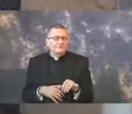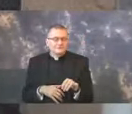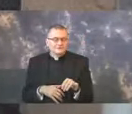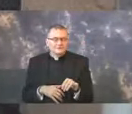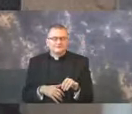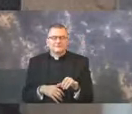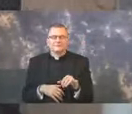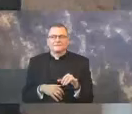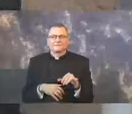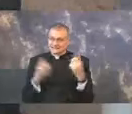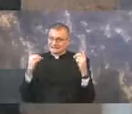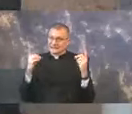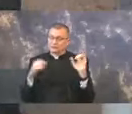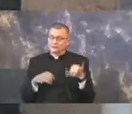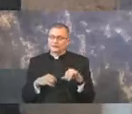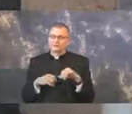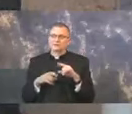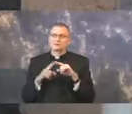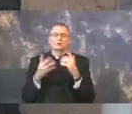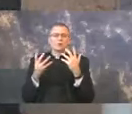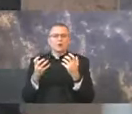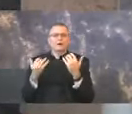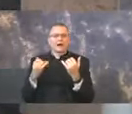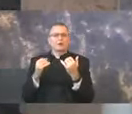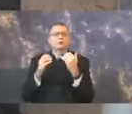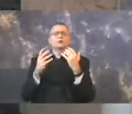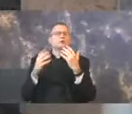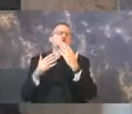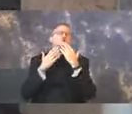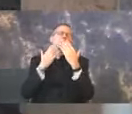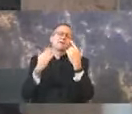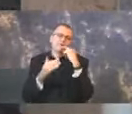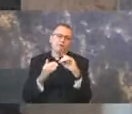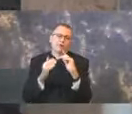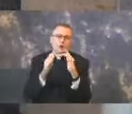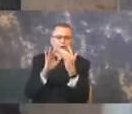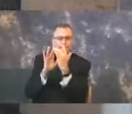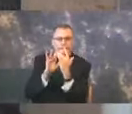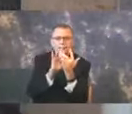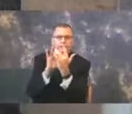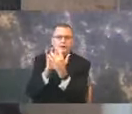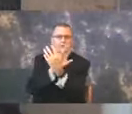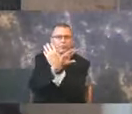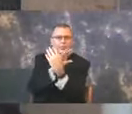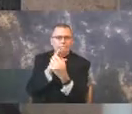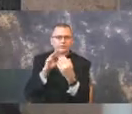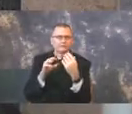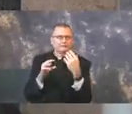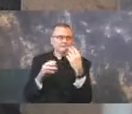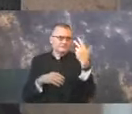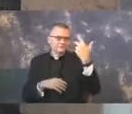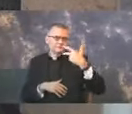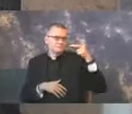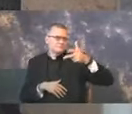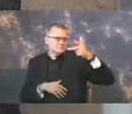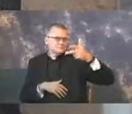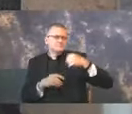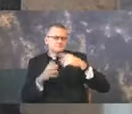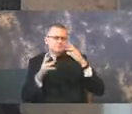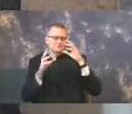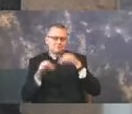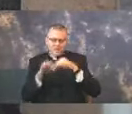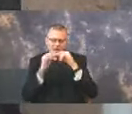As helpful as this virtual approach has been, we must pray and long for the very first opportunity when we could put aside our